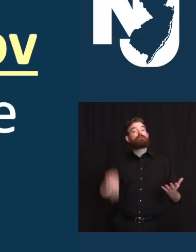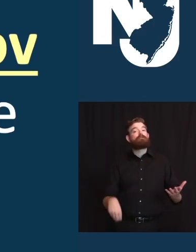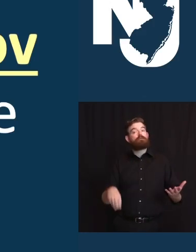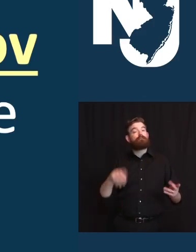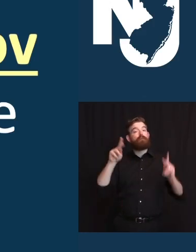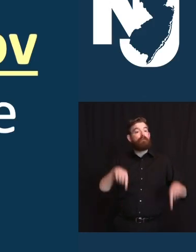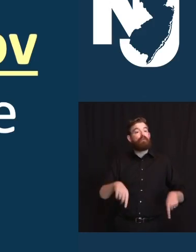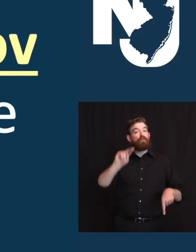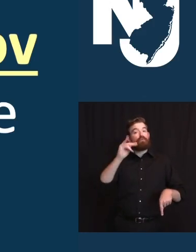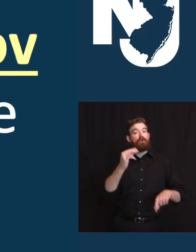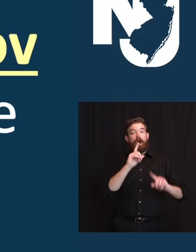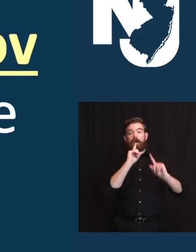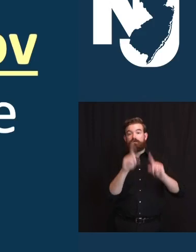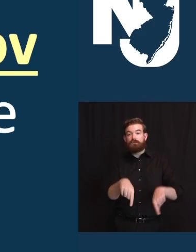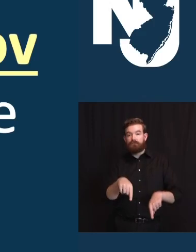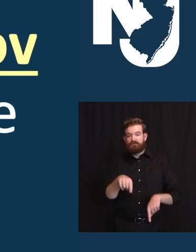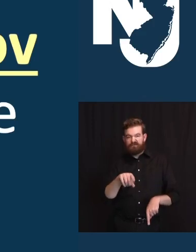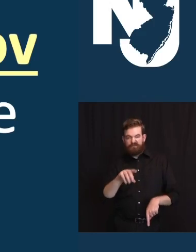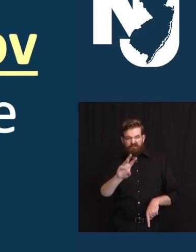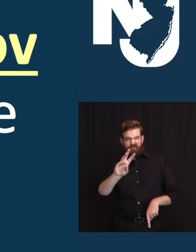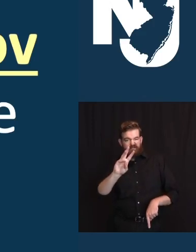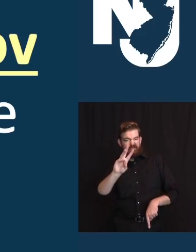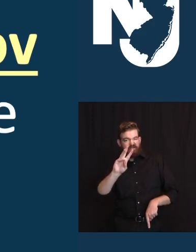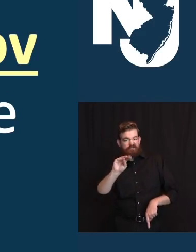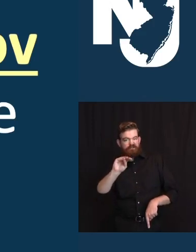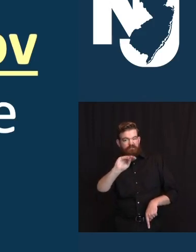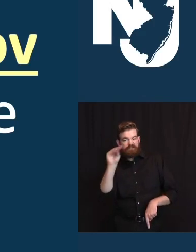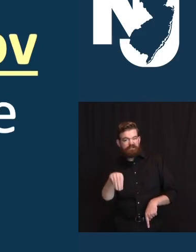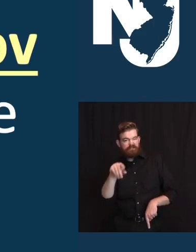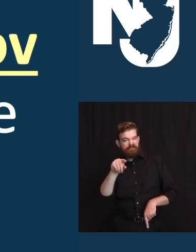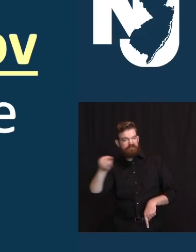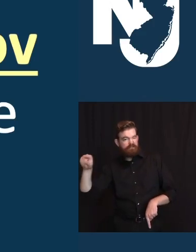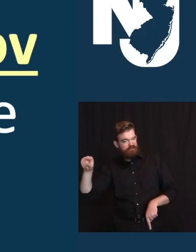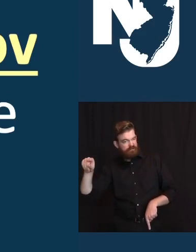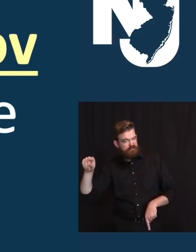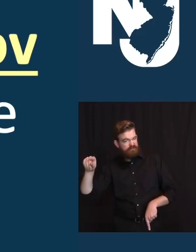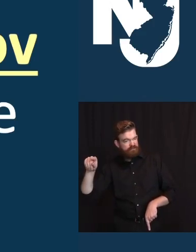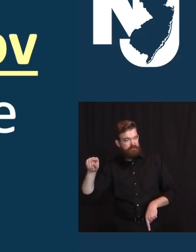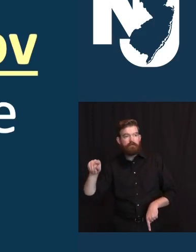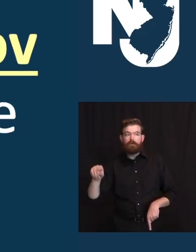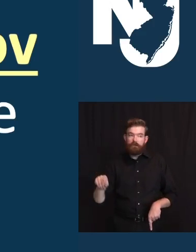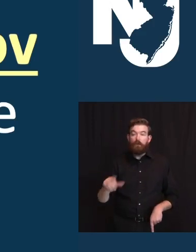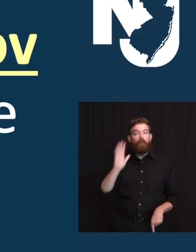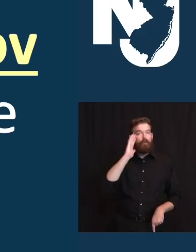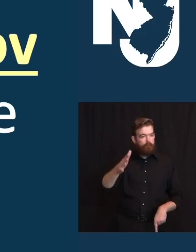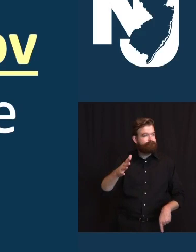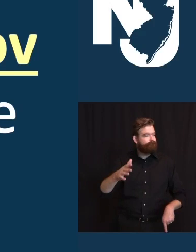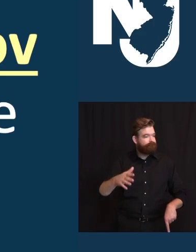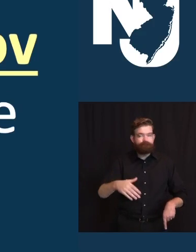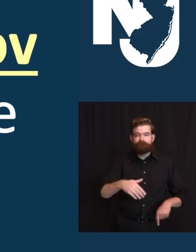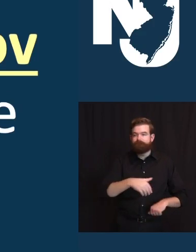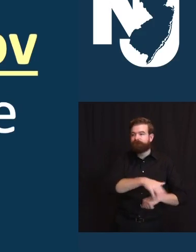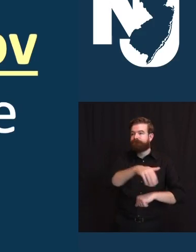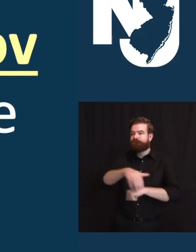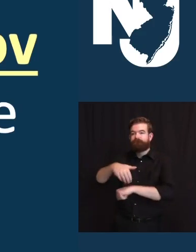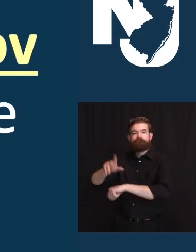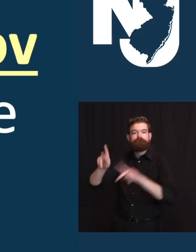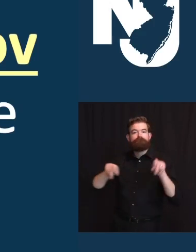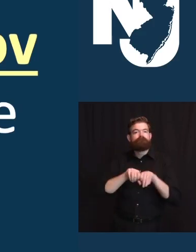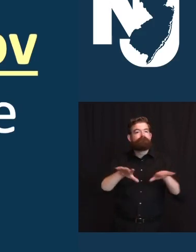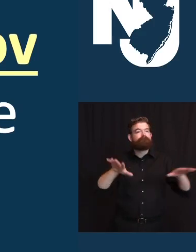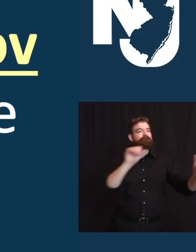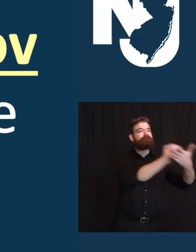67.4%, census takers are going door to door in the community to count those who have not yet responded. And this is the first time we'll